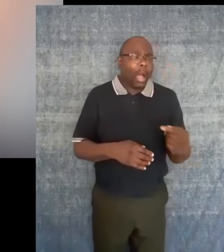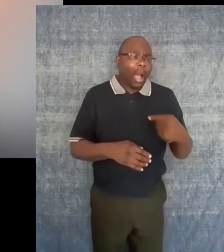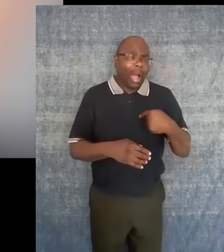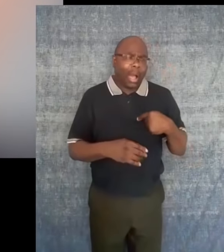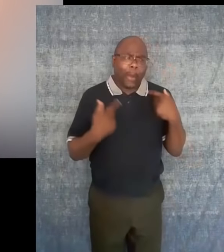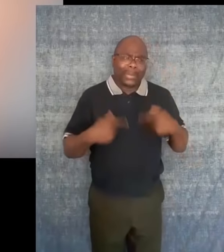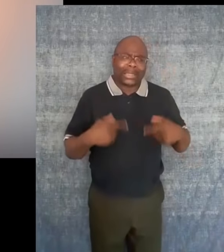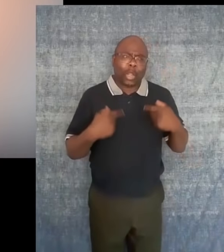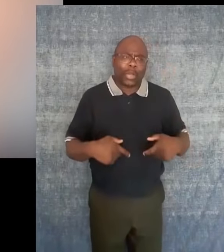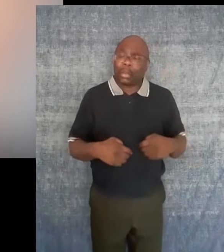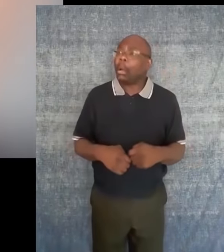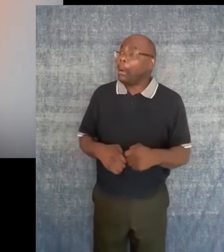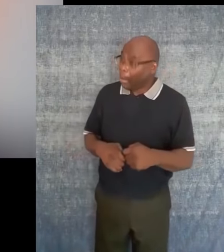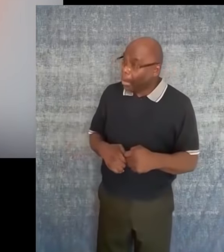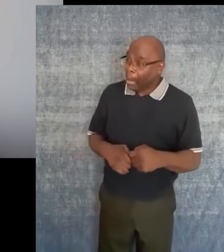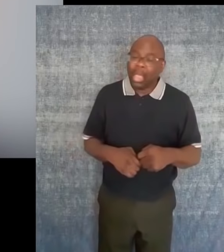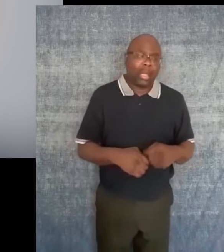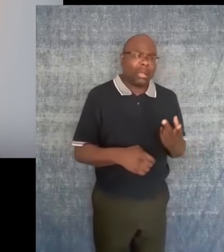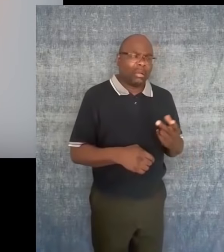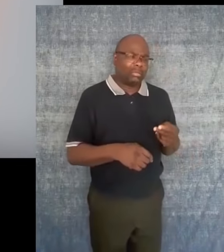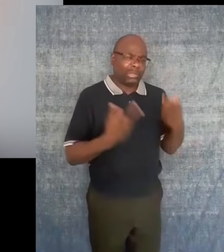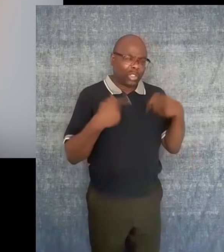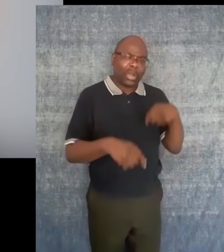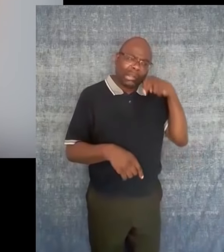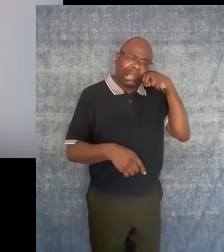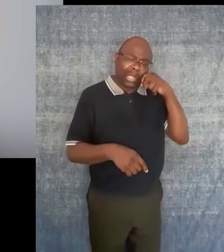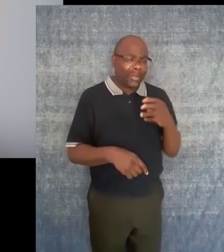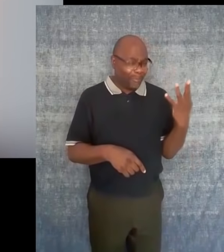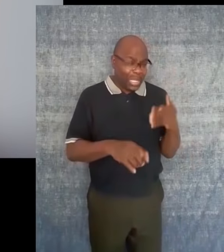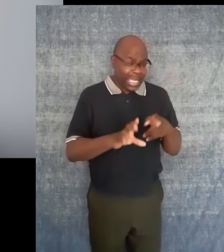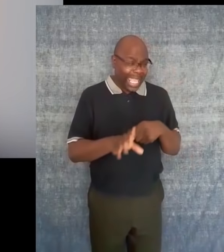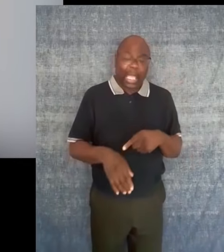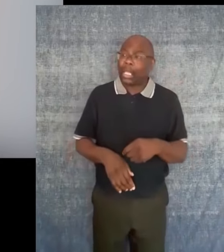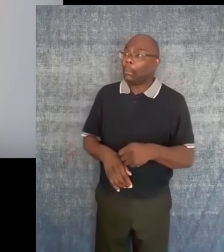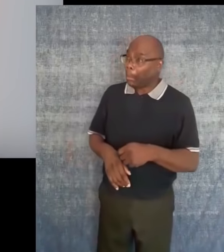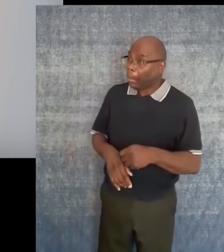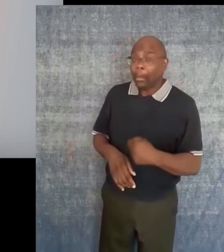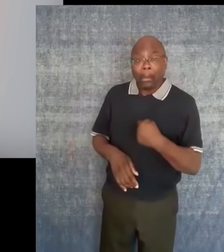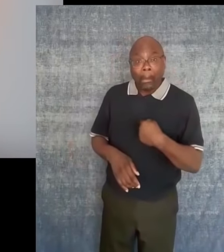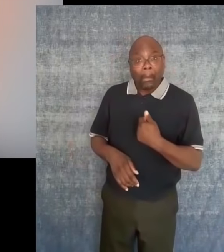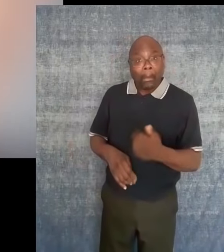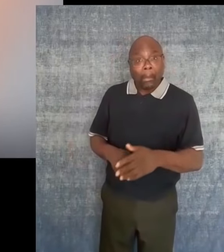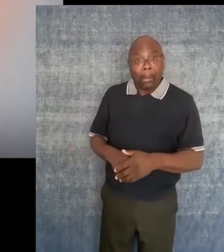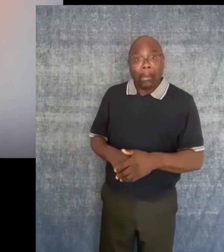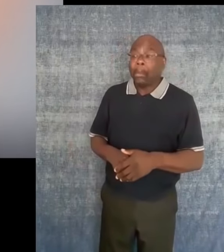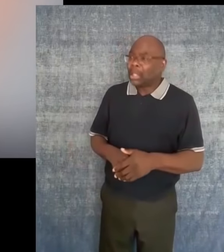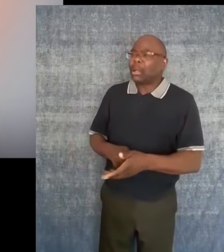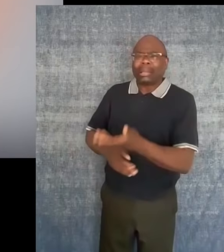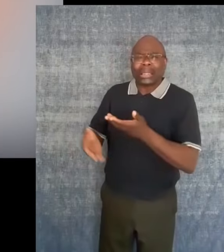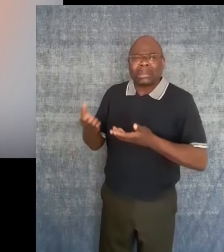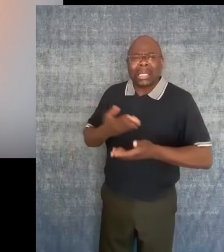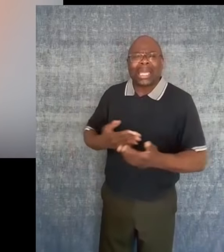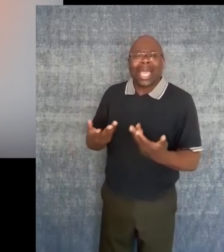a missionary in Nigeria for 14 years. And he began to tell me